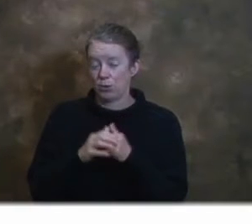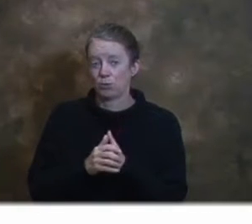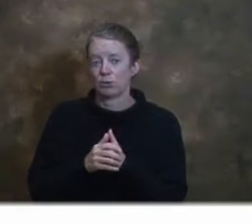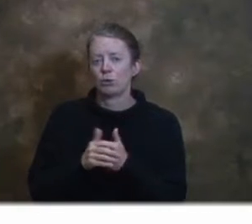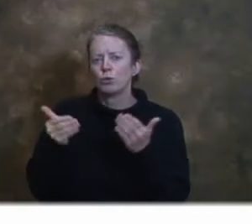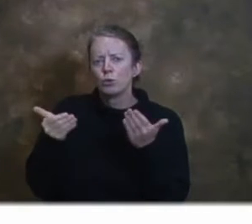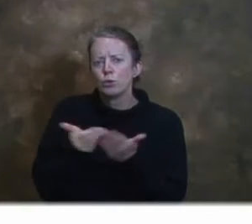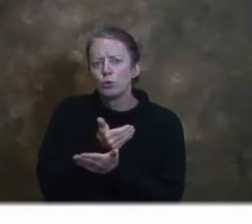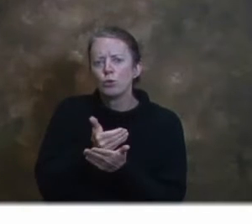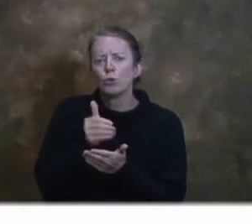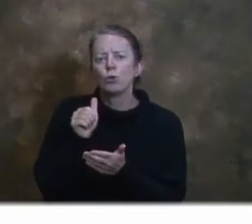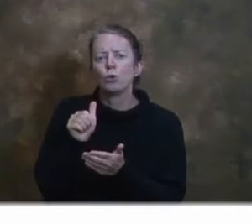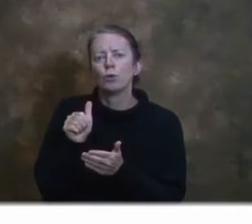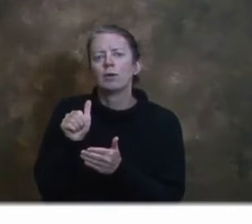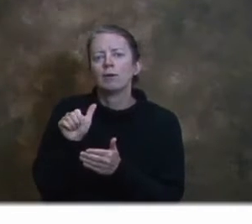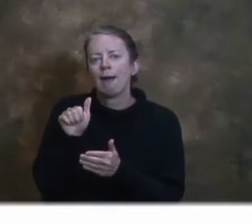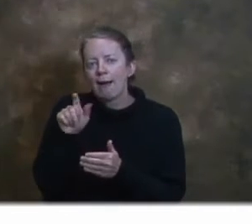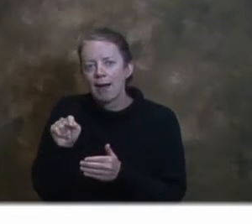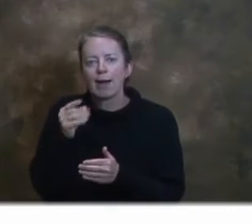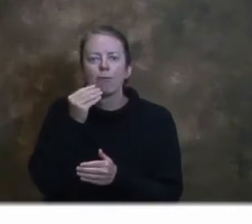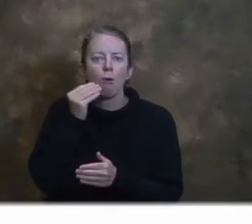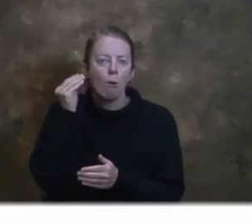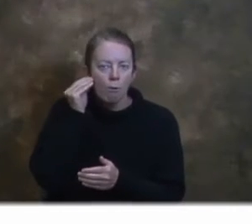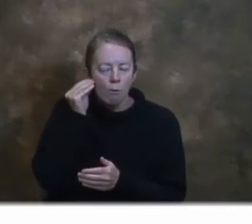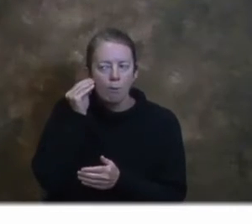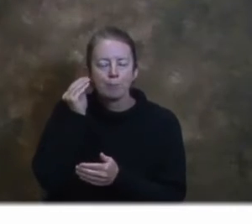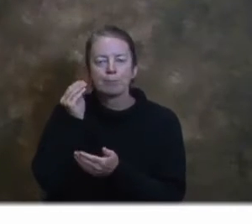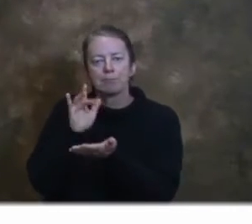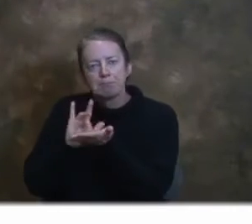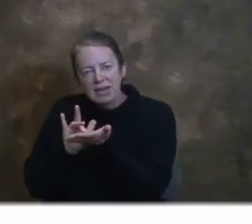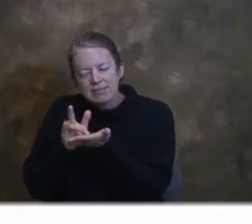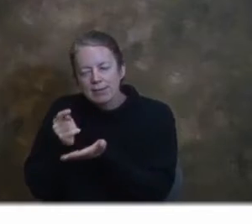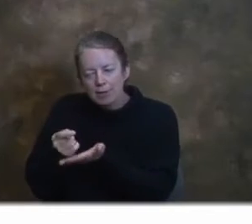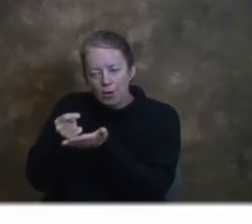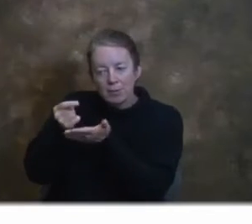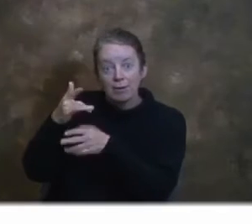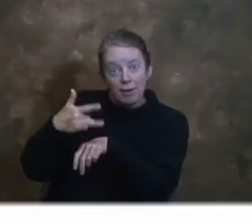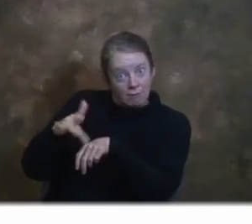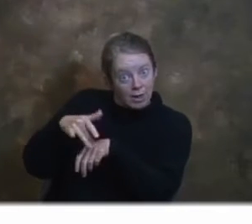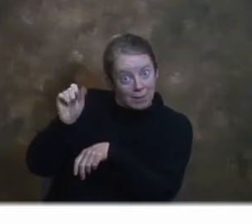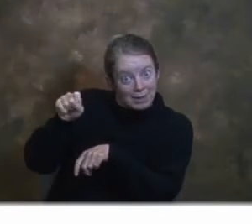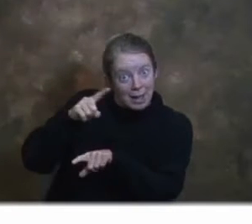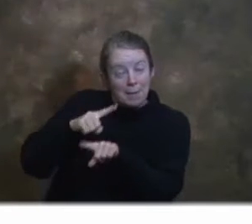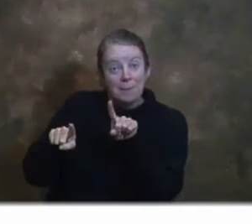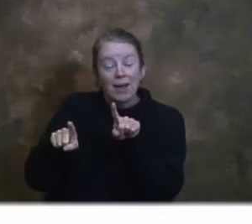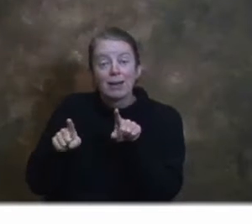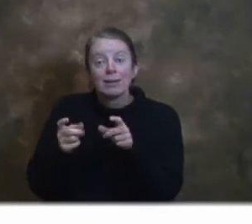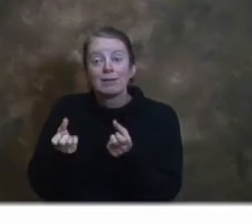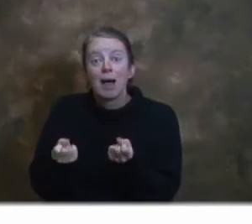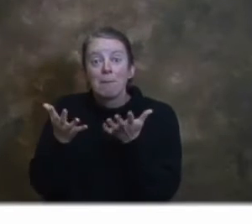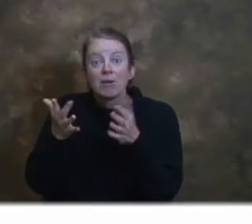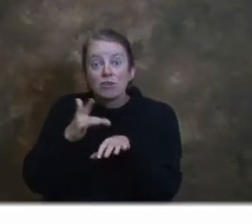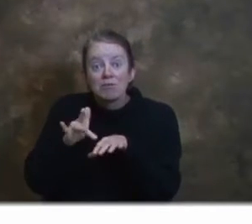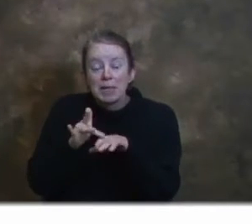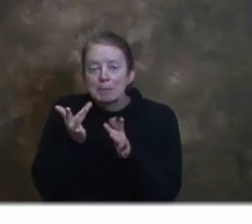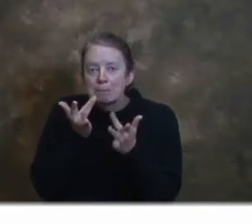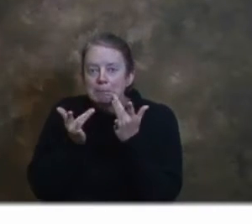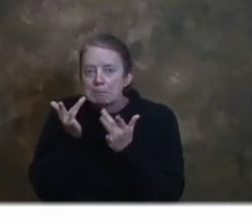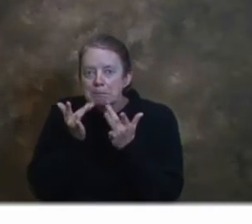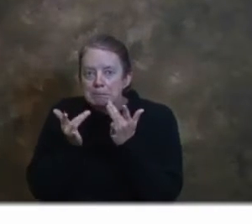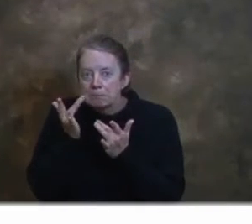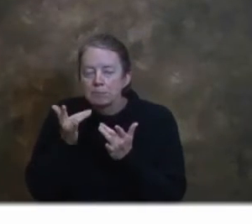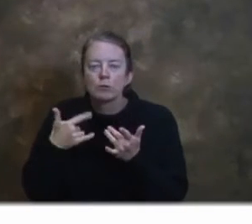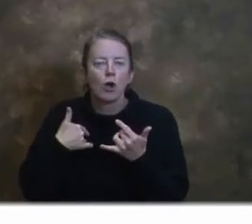at-home therapeutics are available, they are limited in supply throughout the state, I am recommending that the